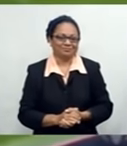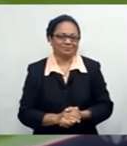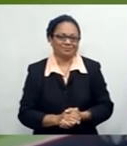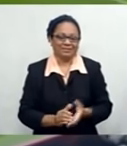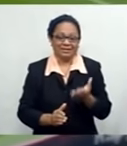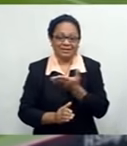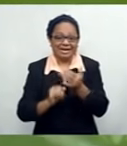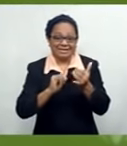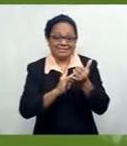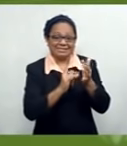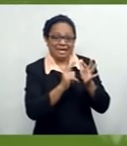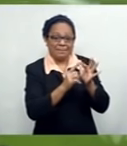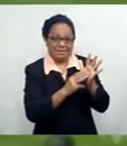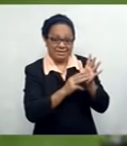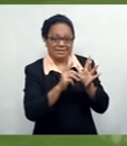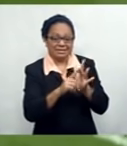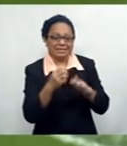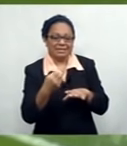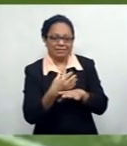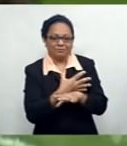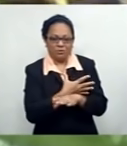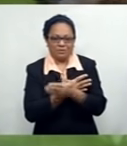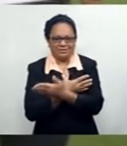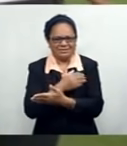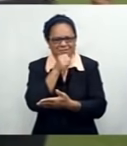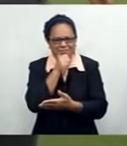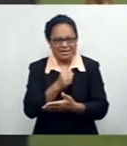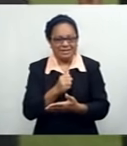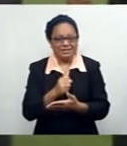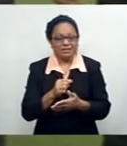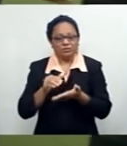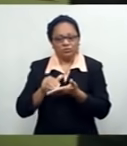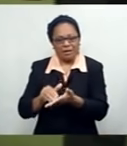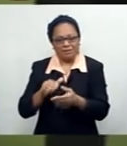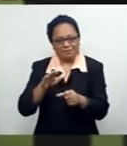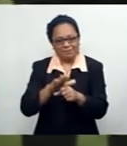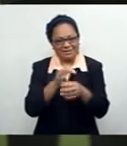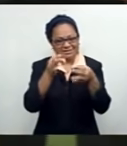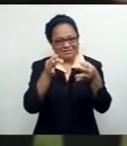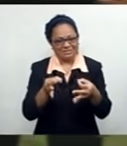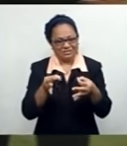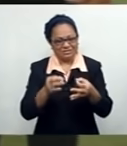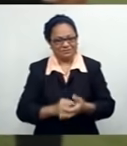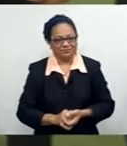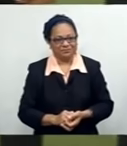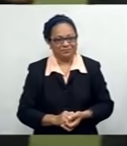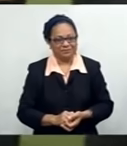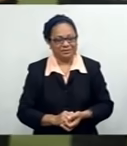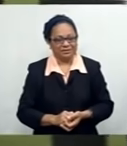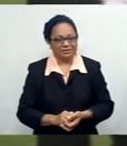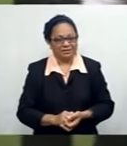Semiranrandra had some influence in Tui Tuvuaka finalizing his decision. I was at a